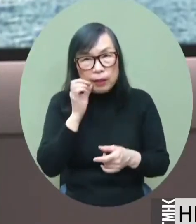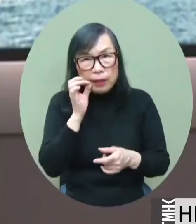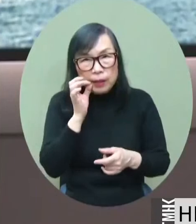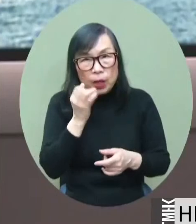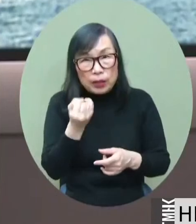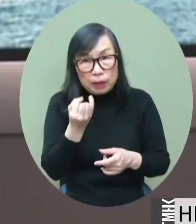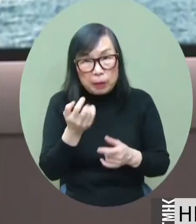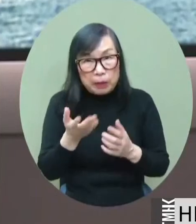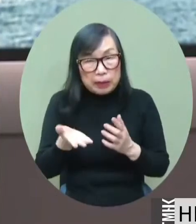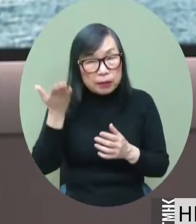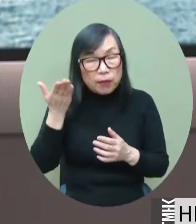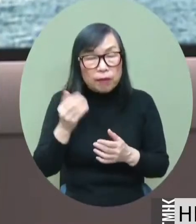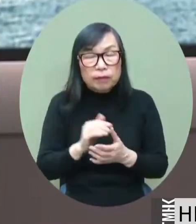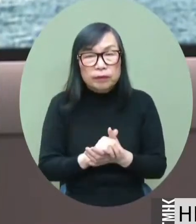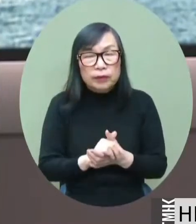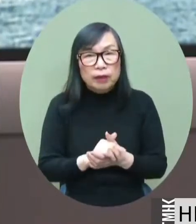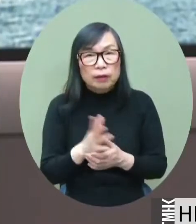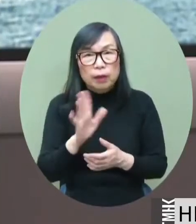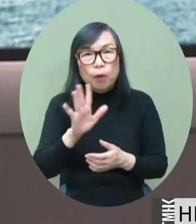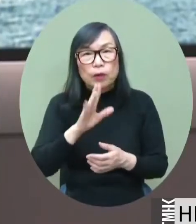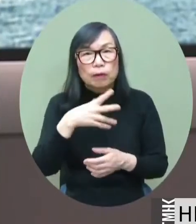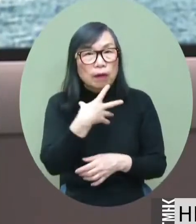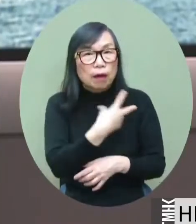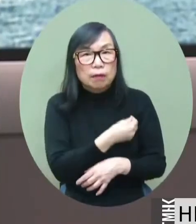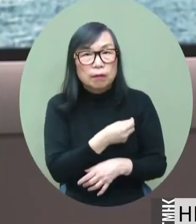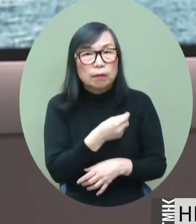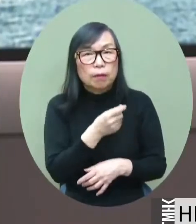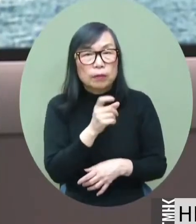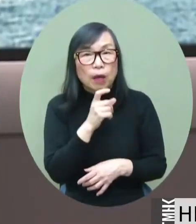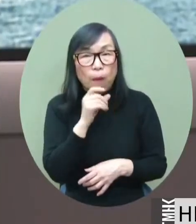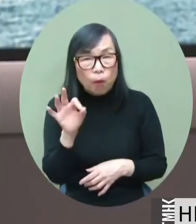that their symptoms are very mild.